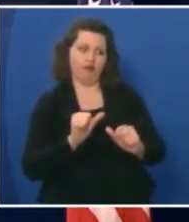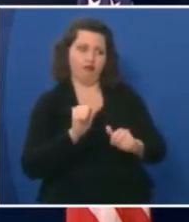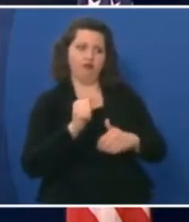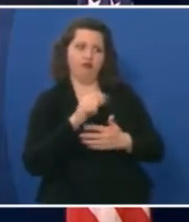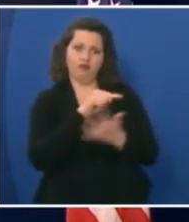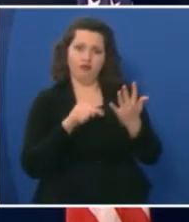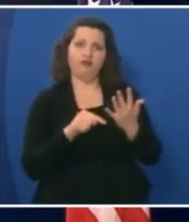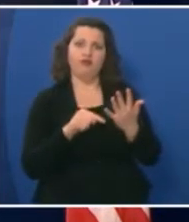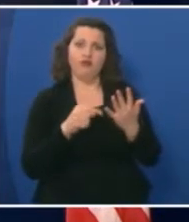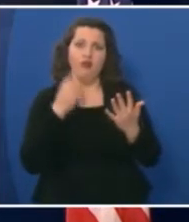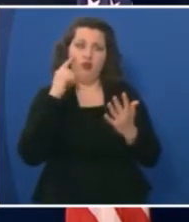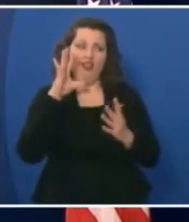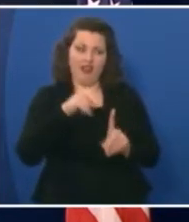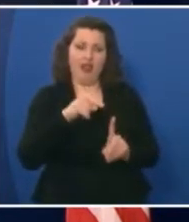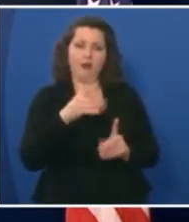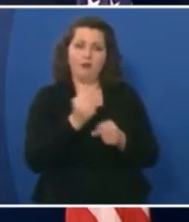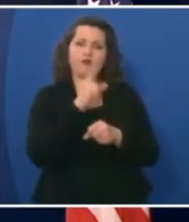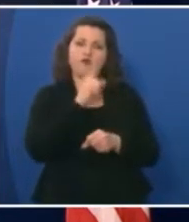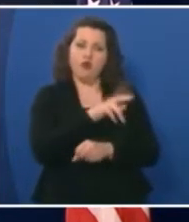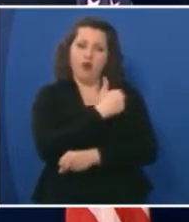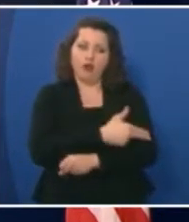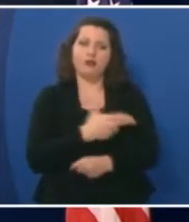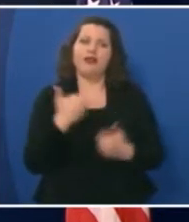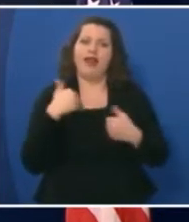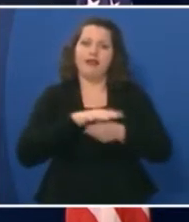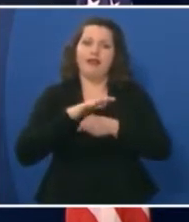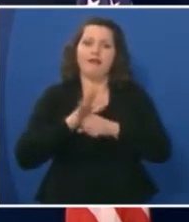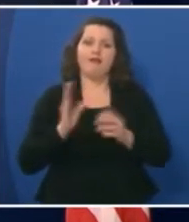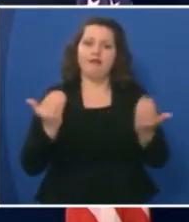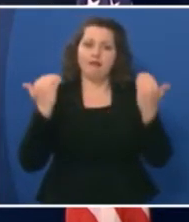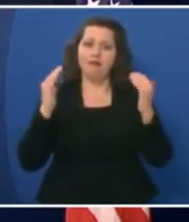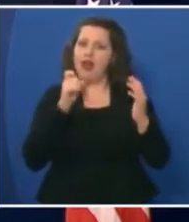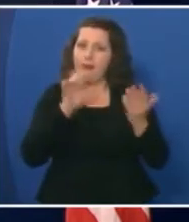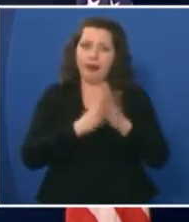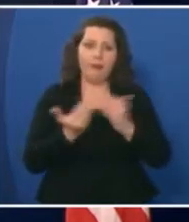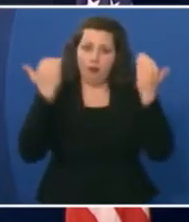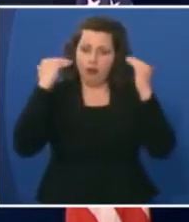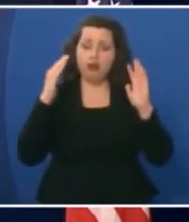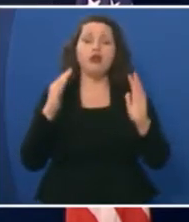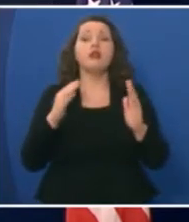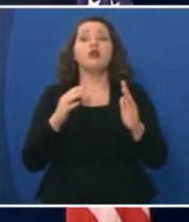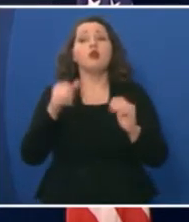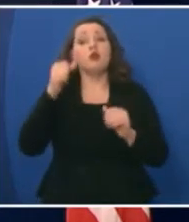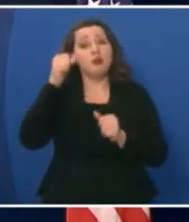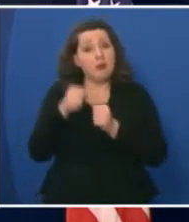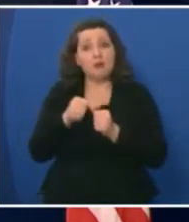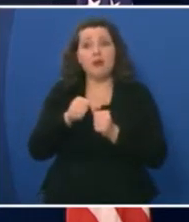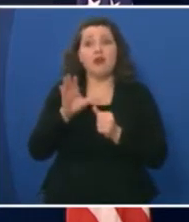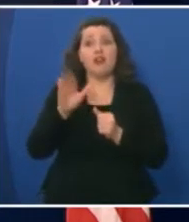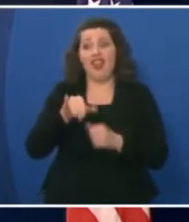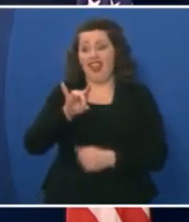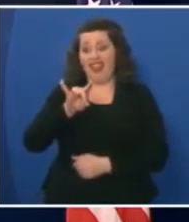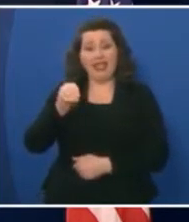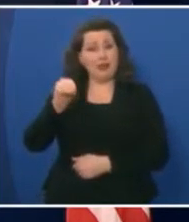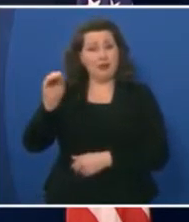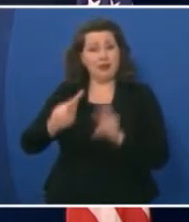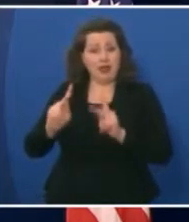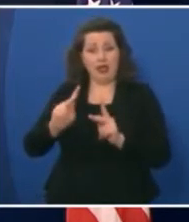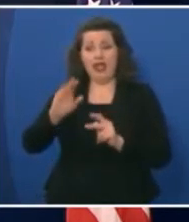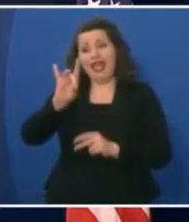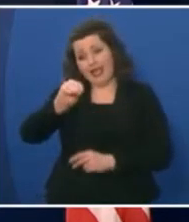do exactly that. And those targeted mitigation efforts, because remember, throughout this all, nearly 80% of